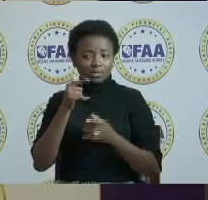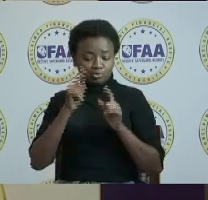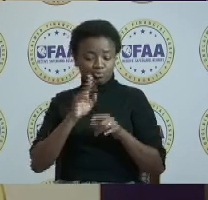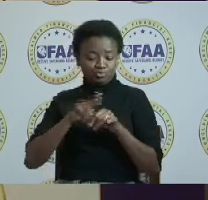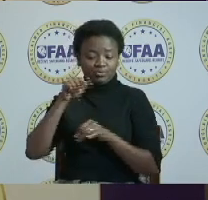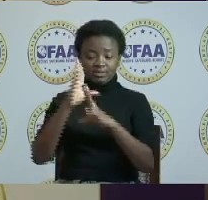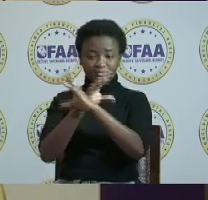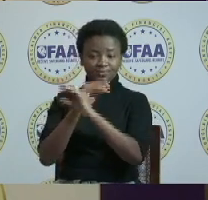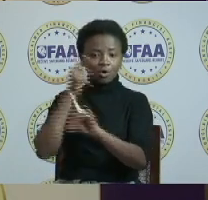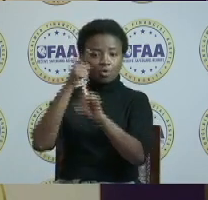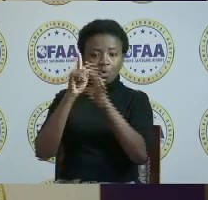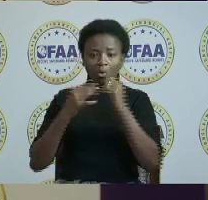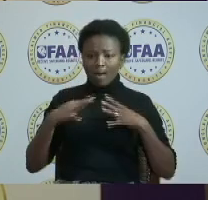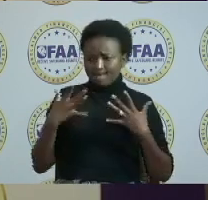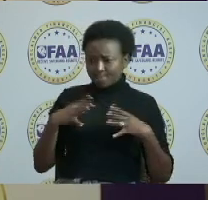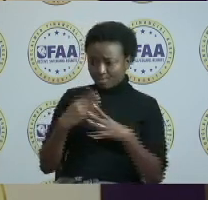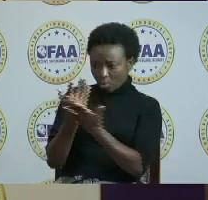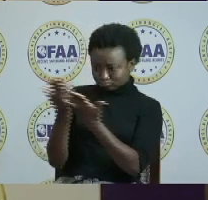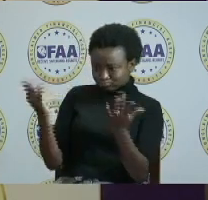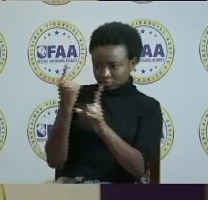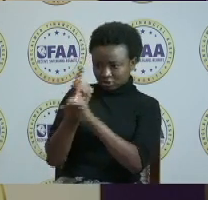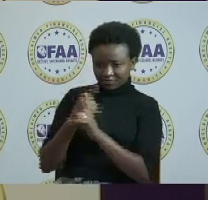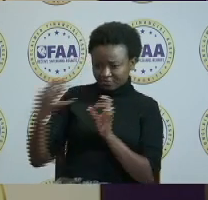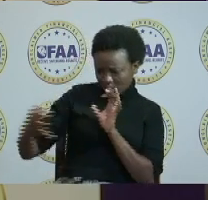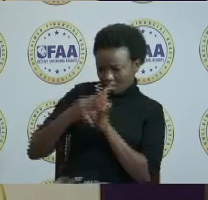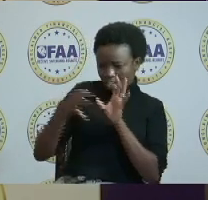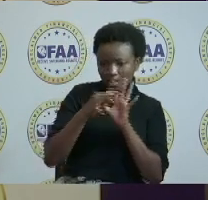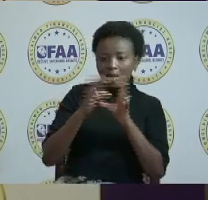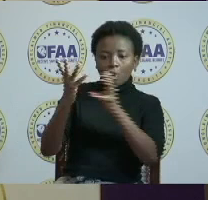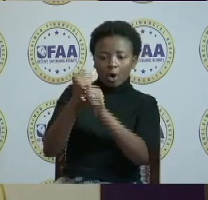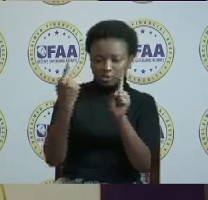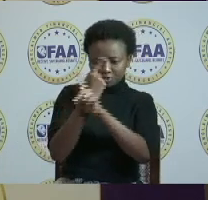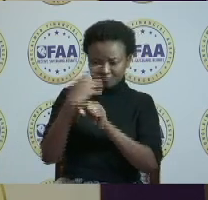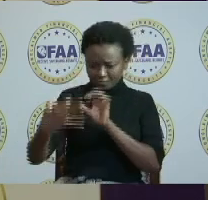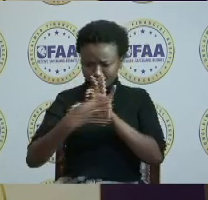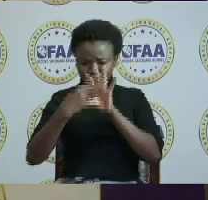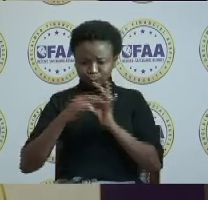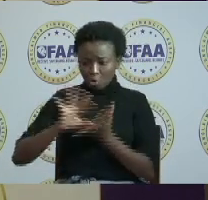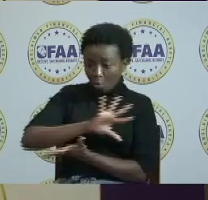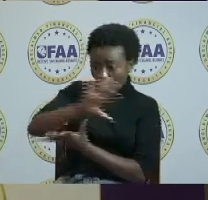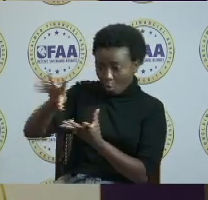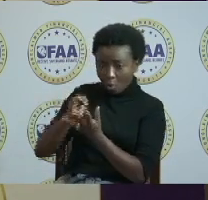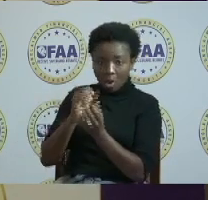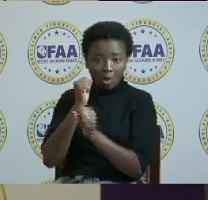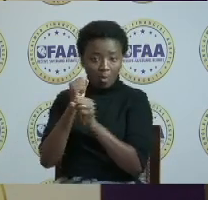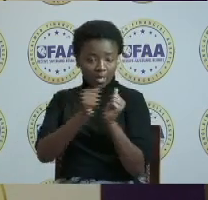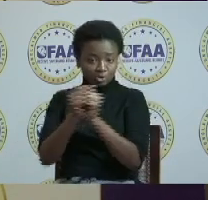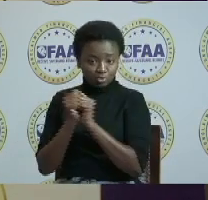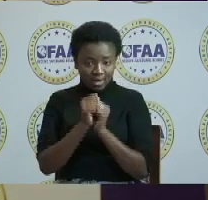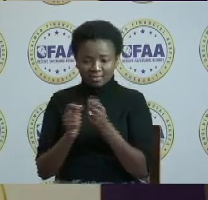forum to build partnerships, synergies, and create combined effects and efforts with you, the holders, around